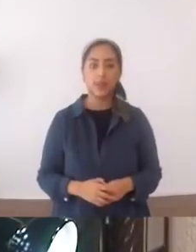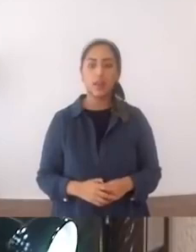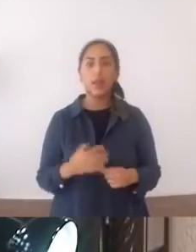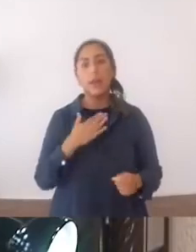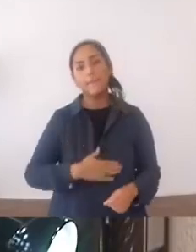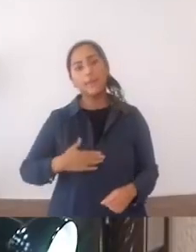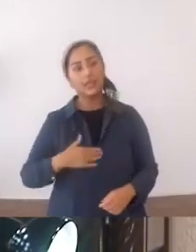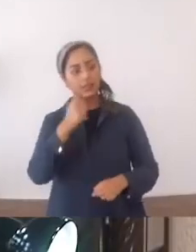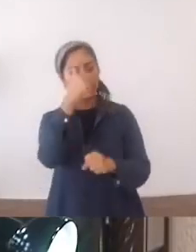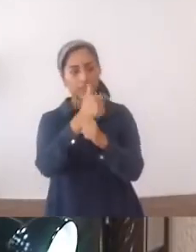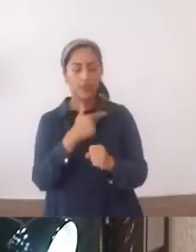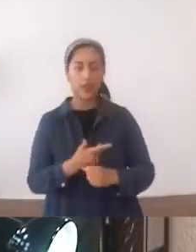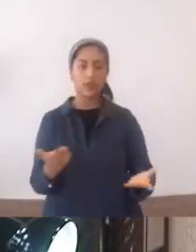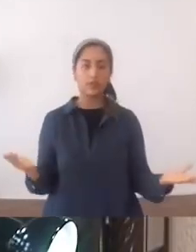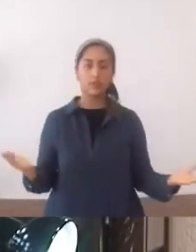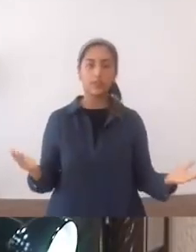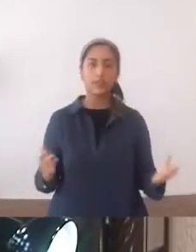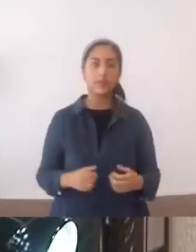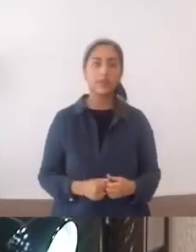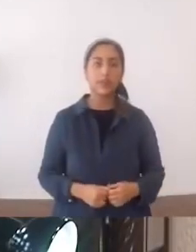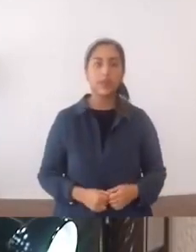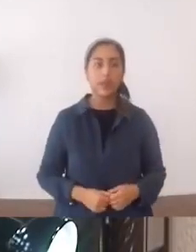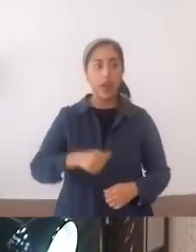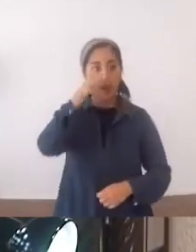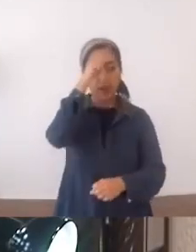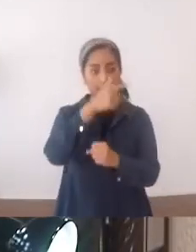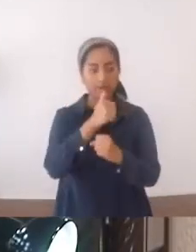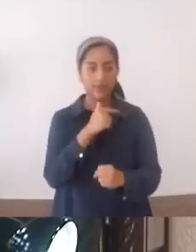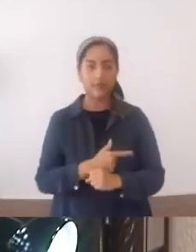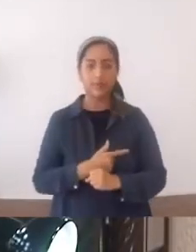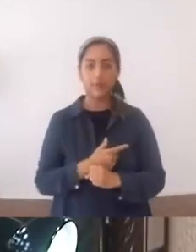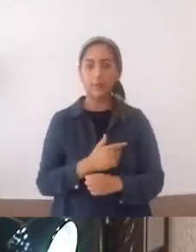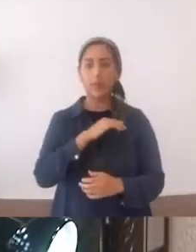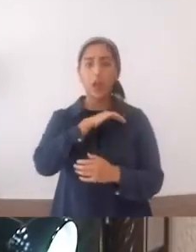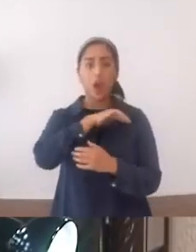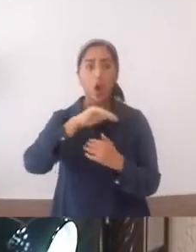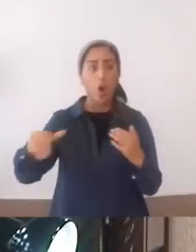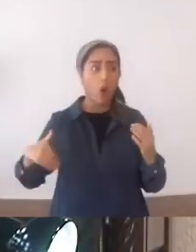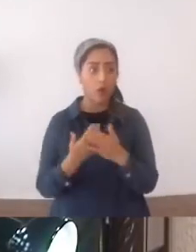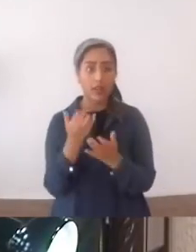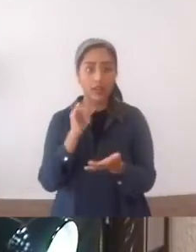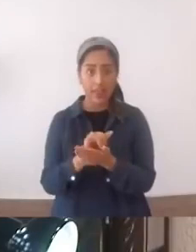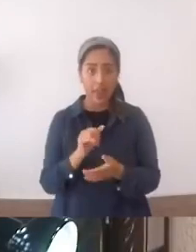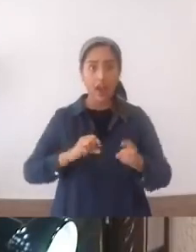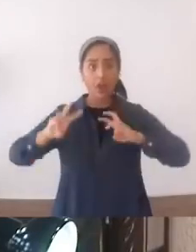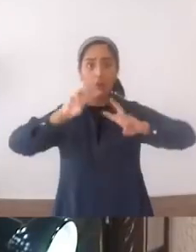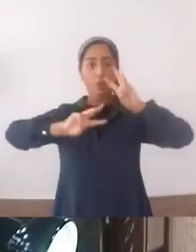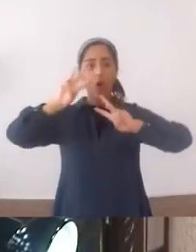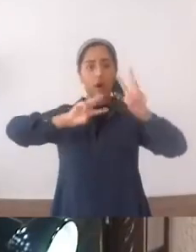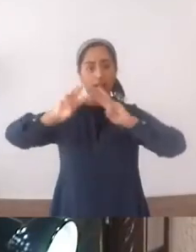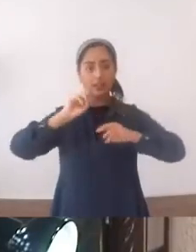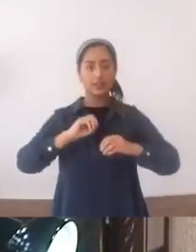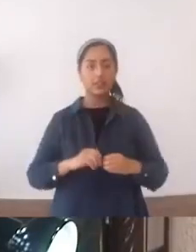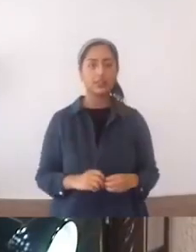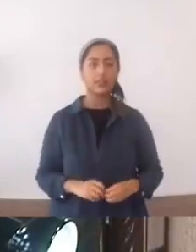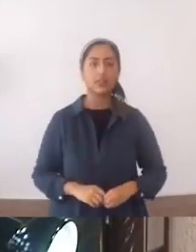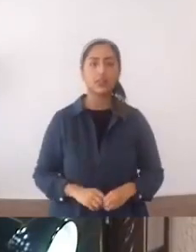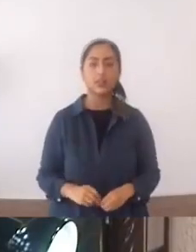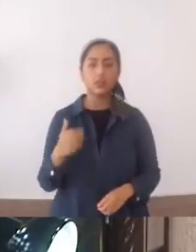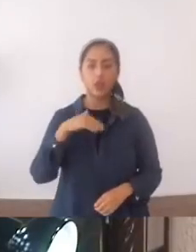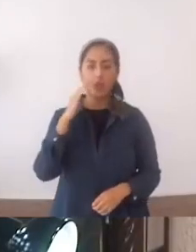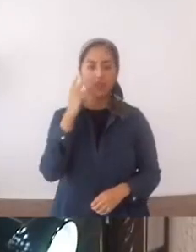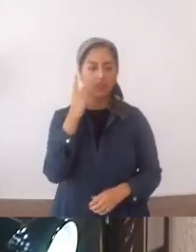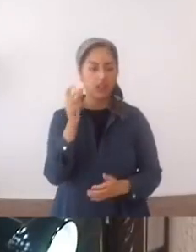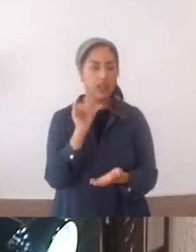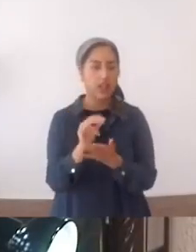to run, not even one step. Por favor, hermanos, Please, brothers, Ahim, Ahayot, Ahim, todas estas Ahayot. son alertas. all of these